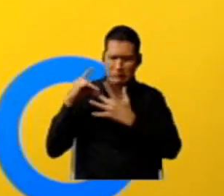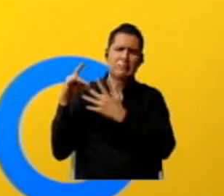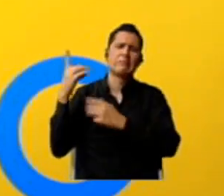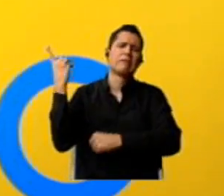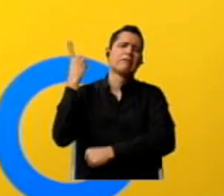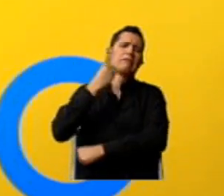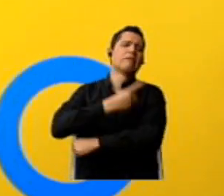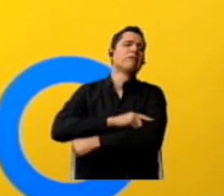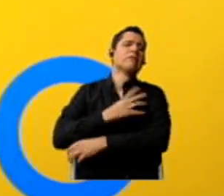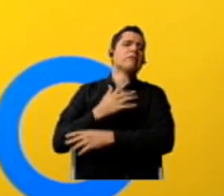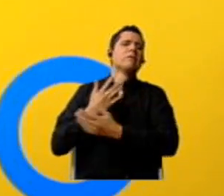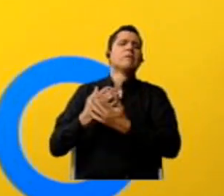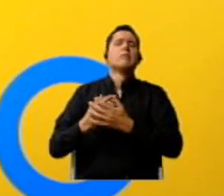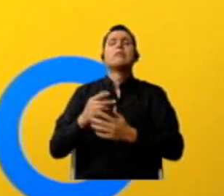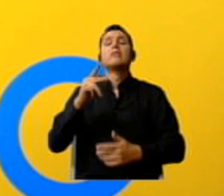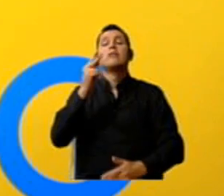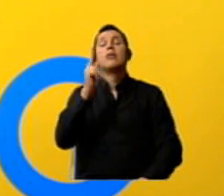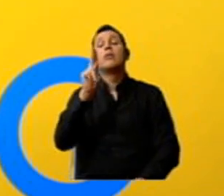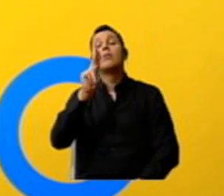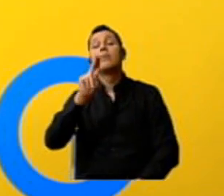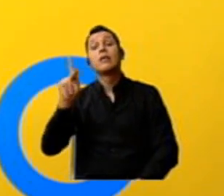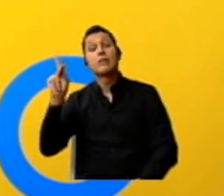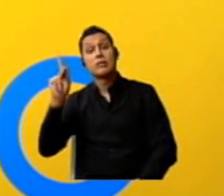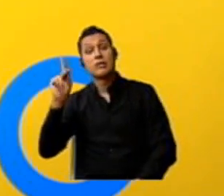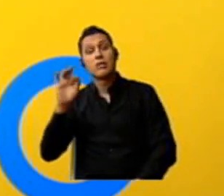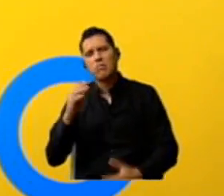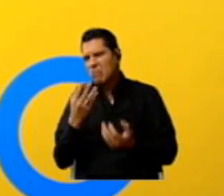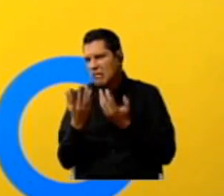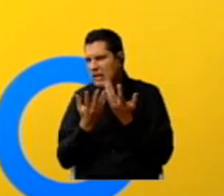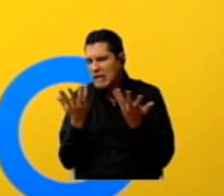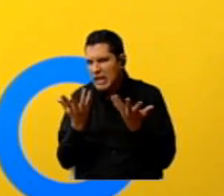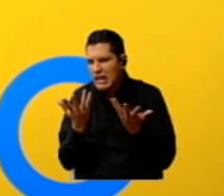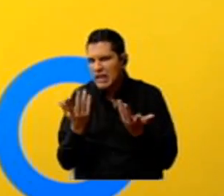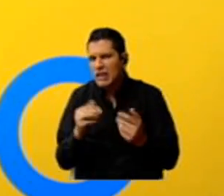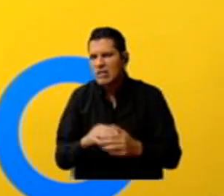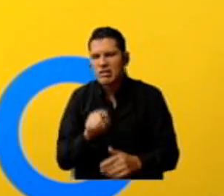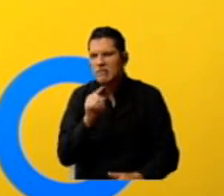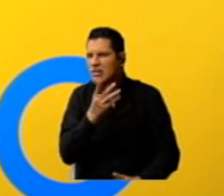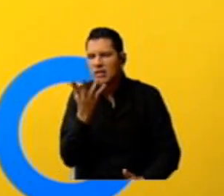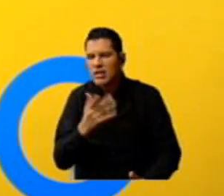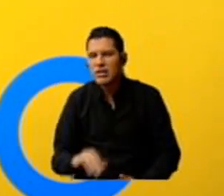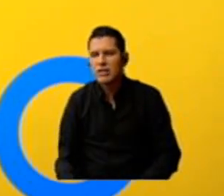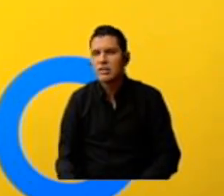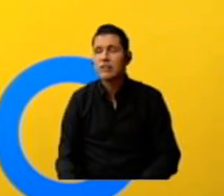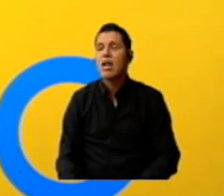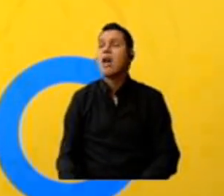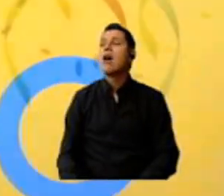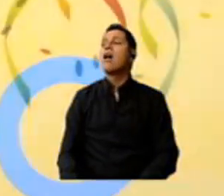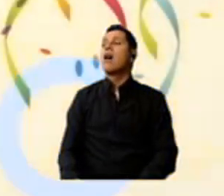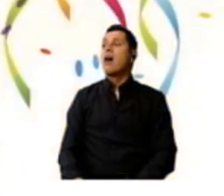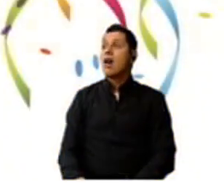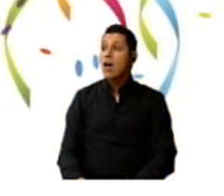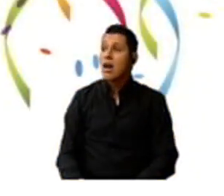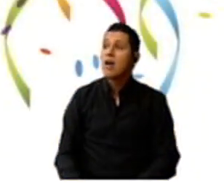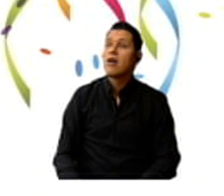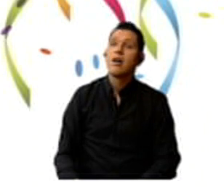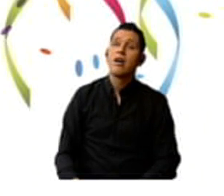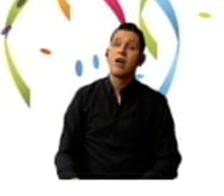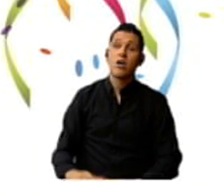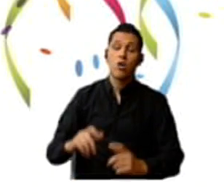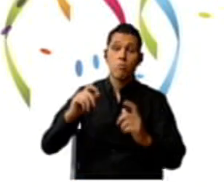in the United Kingdom. And what is that? That is called St. Patrick's Day.